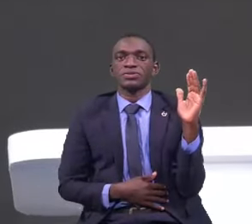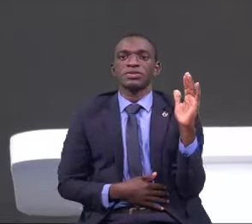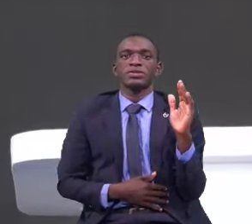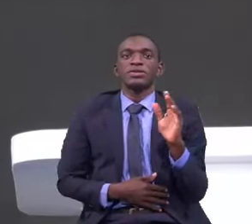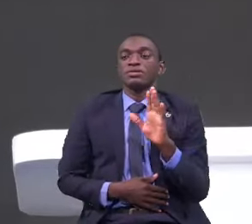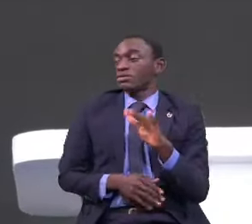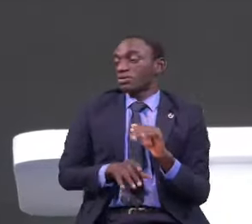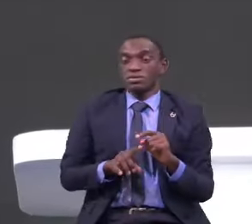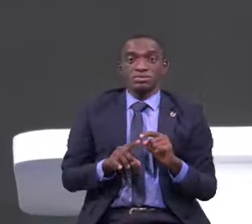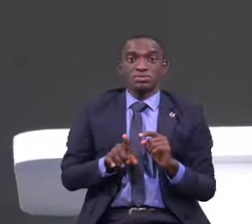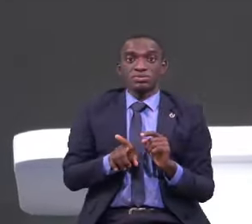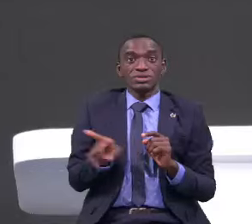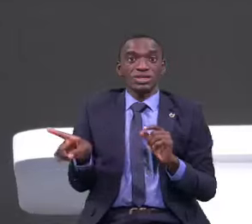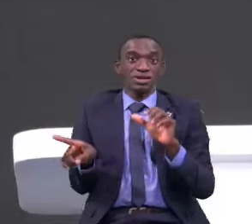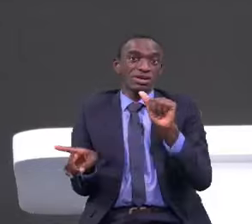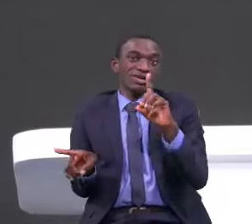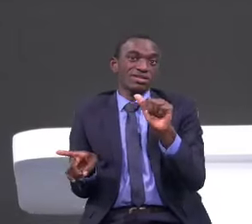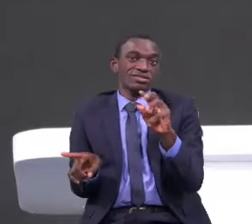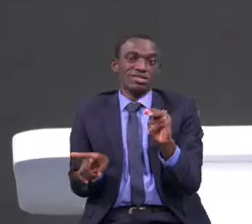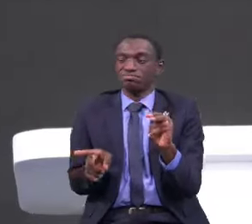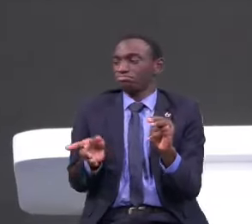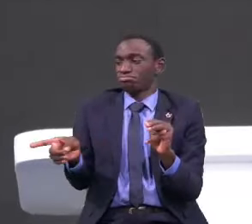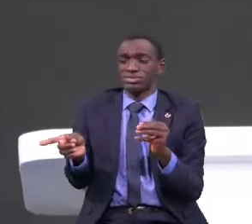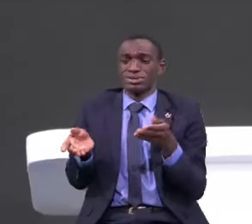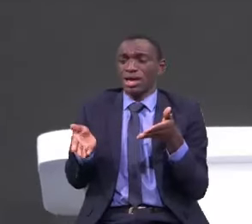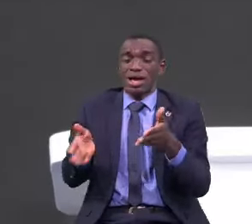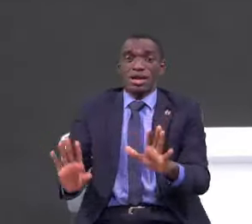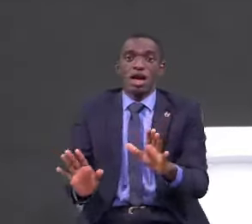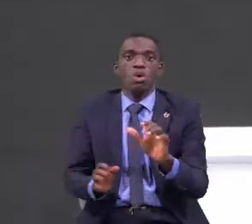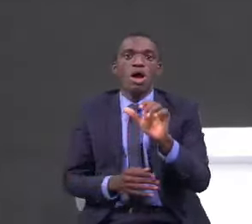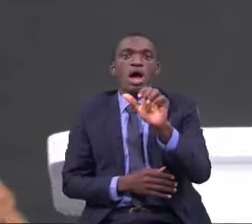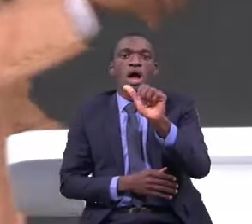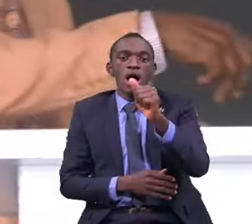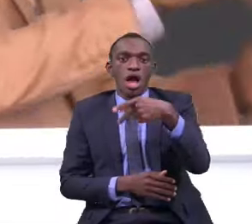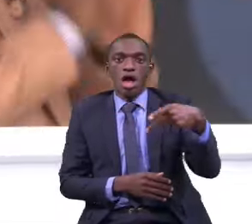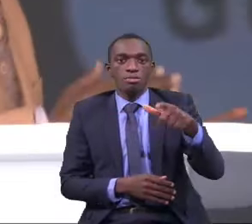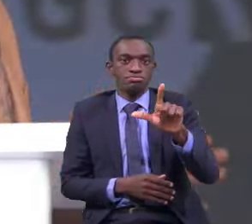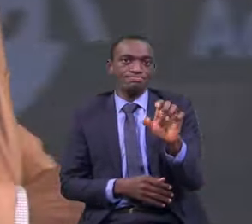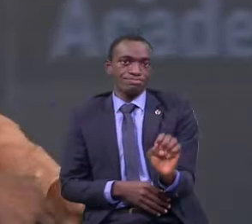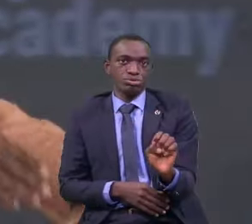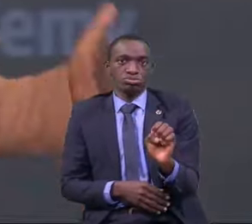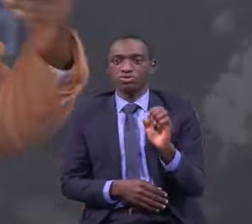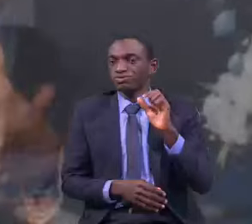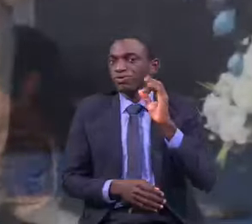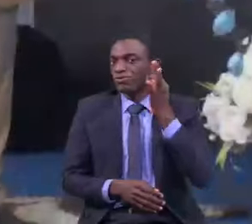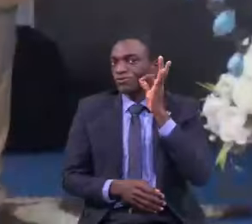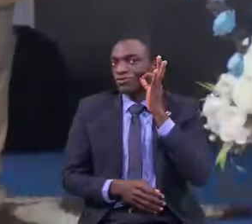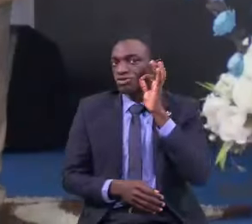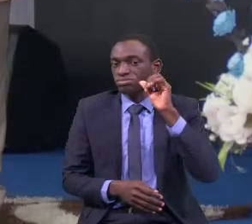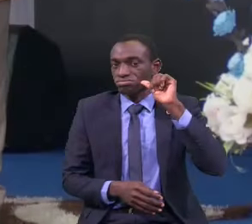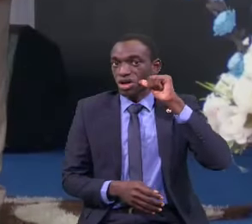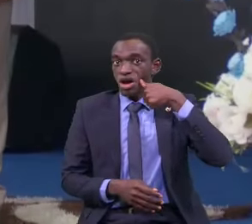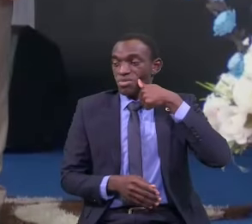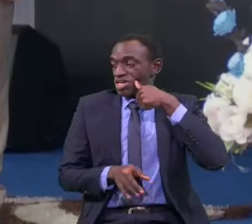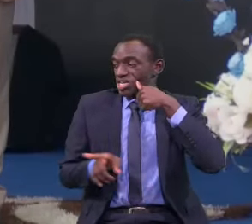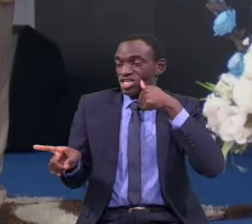Adam allowed an apple, fruit of that tree, one apple, to stand